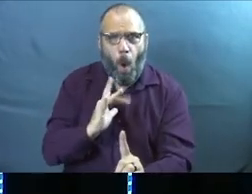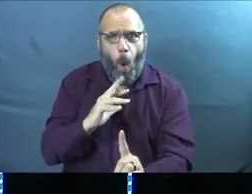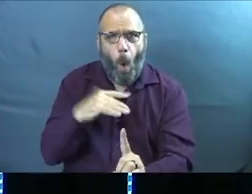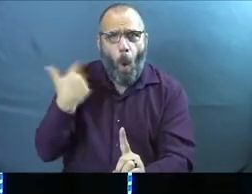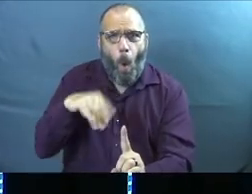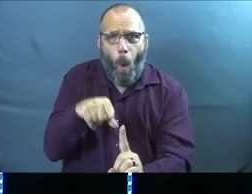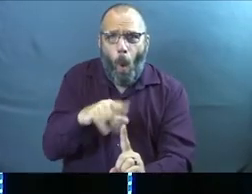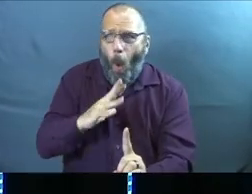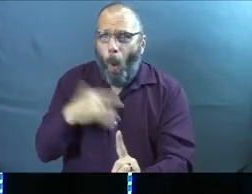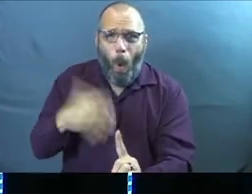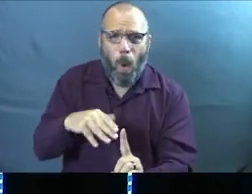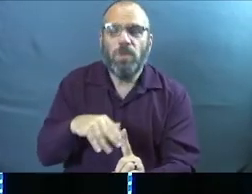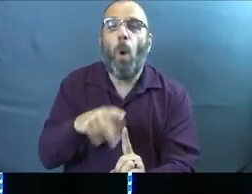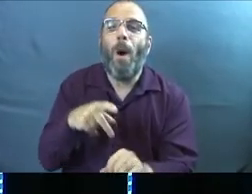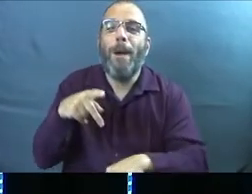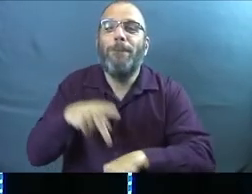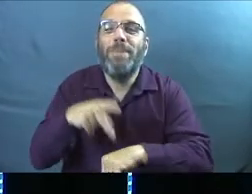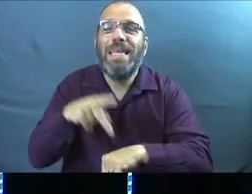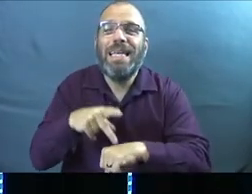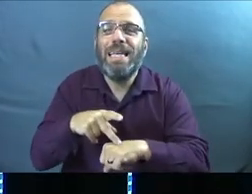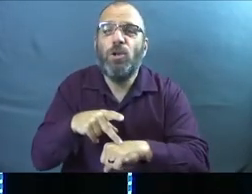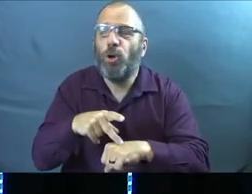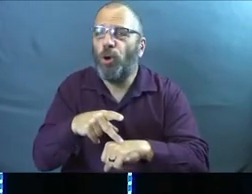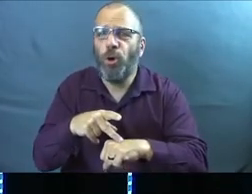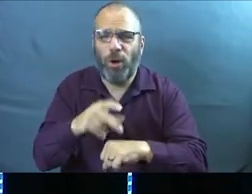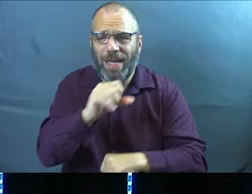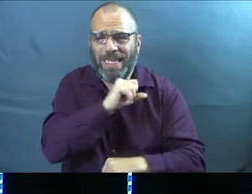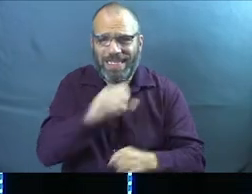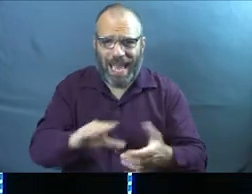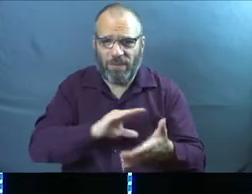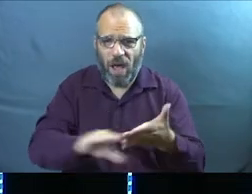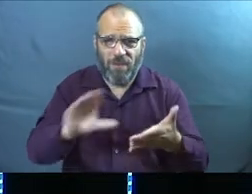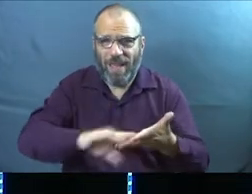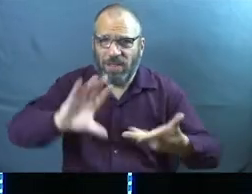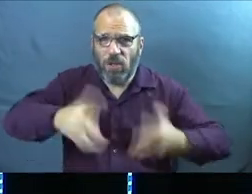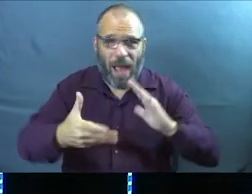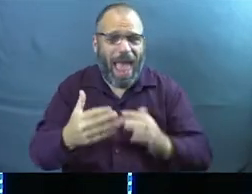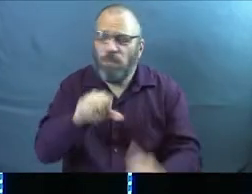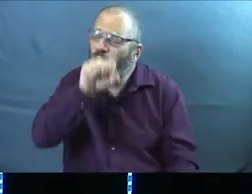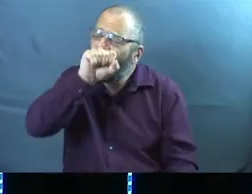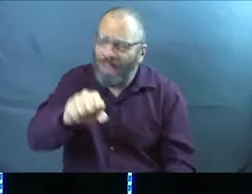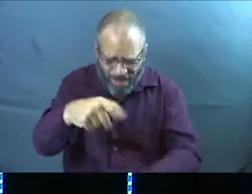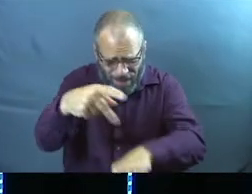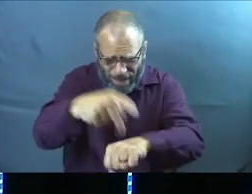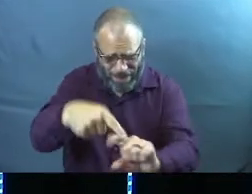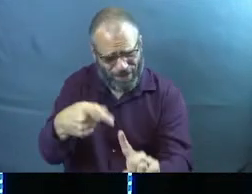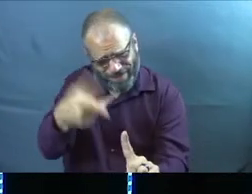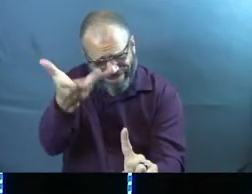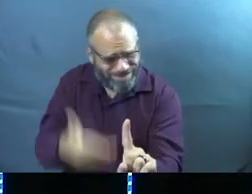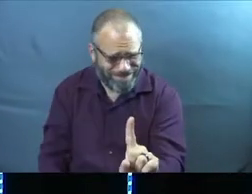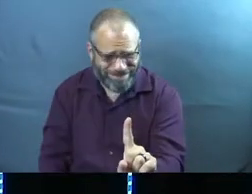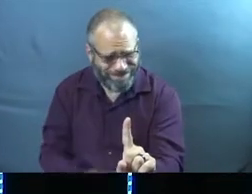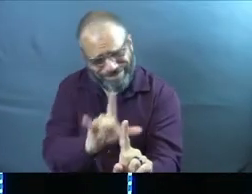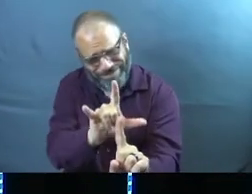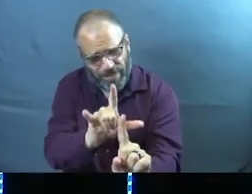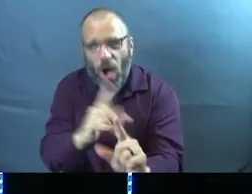awesomeness. Peter is the patron saint of forgiven screw-ups, and we love him for it. We want to read about Peter, and we